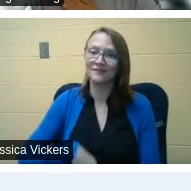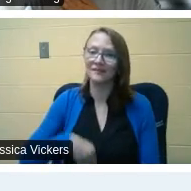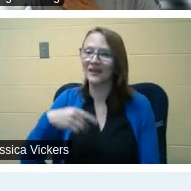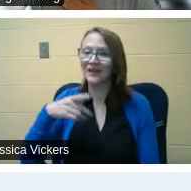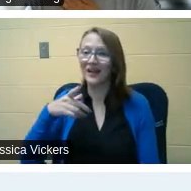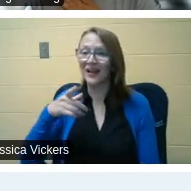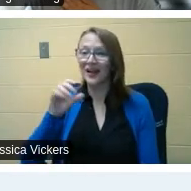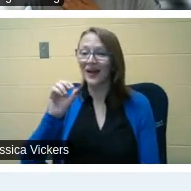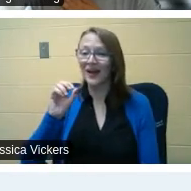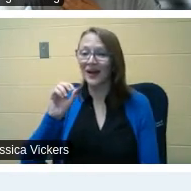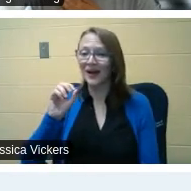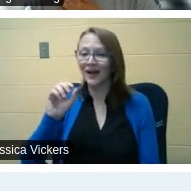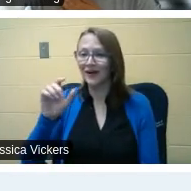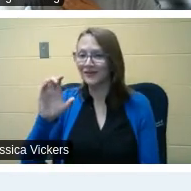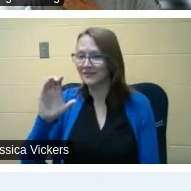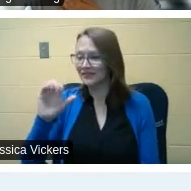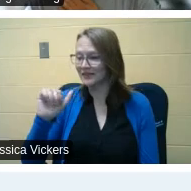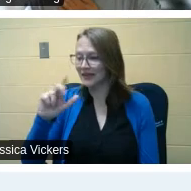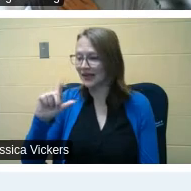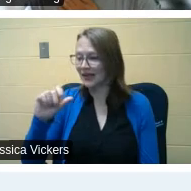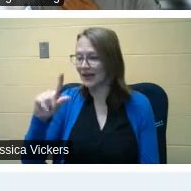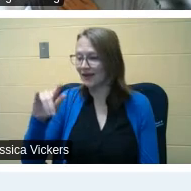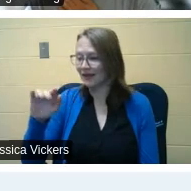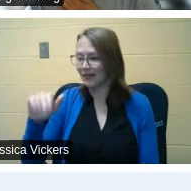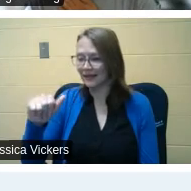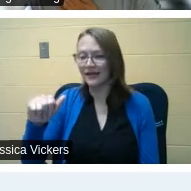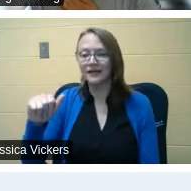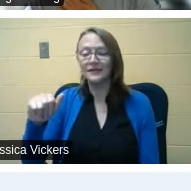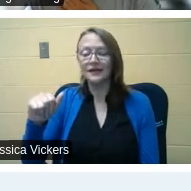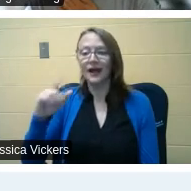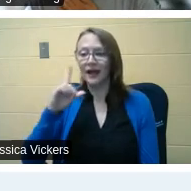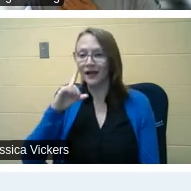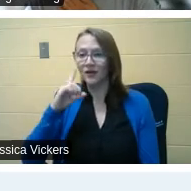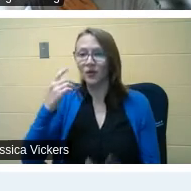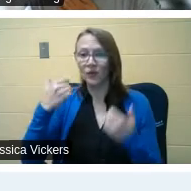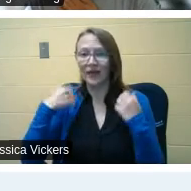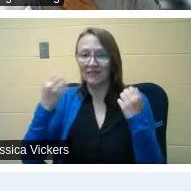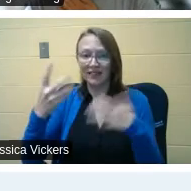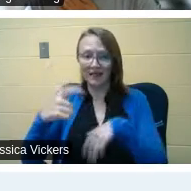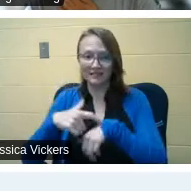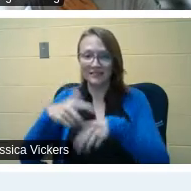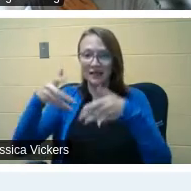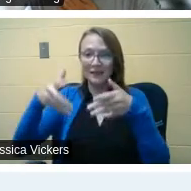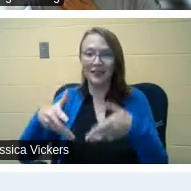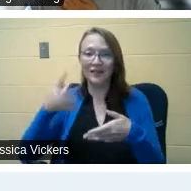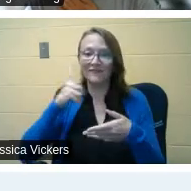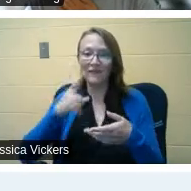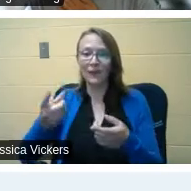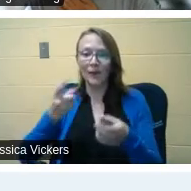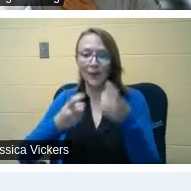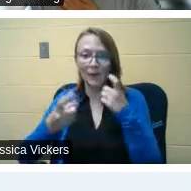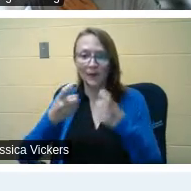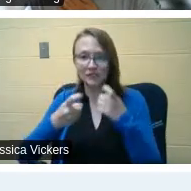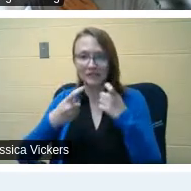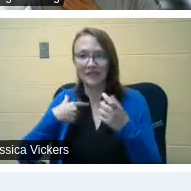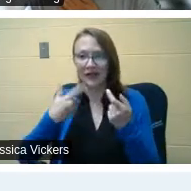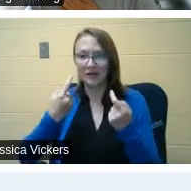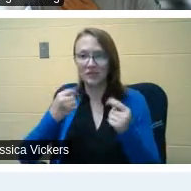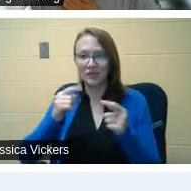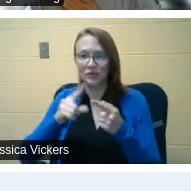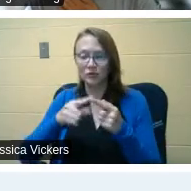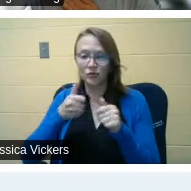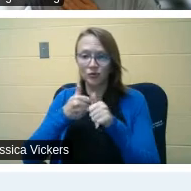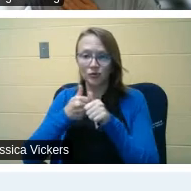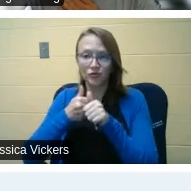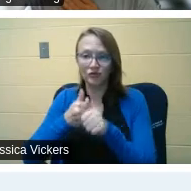I just want to bring some questions. I think it's time now. We have a lot of time for questions. And I've been trying to follow